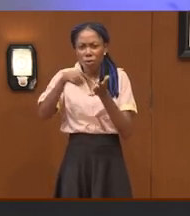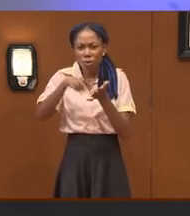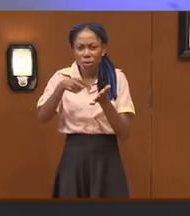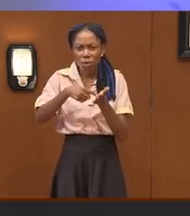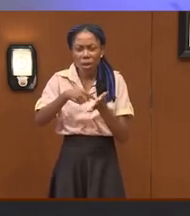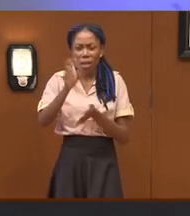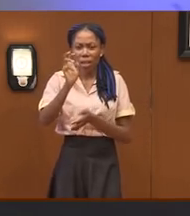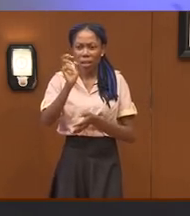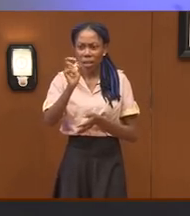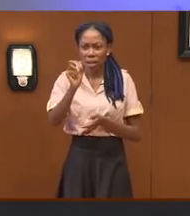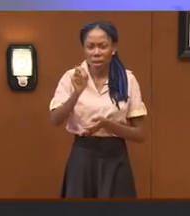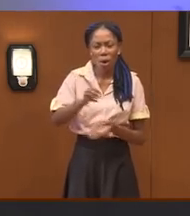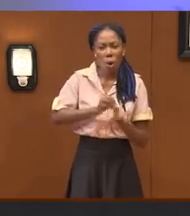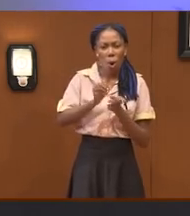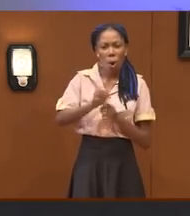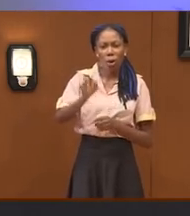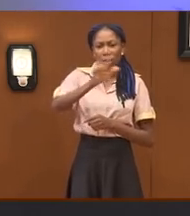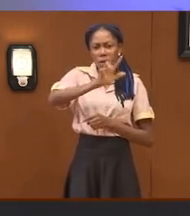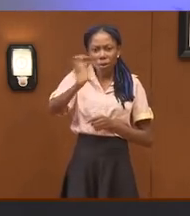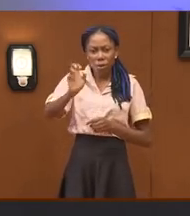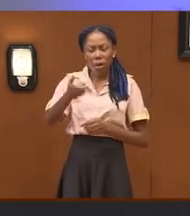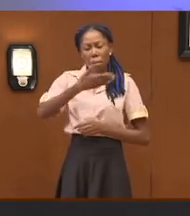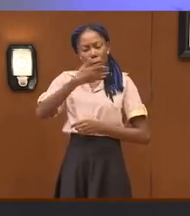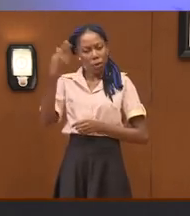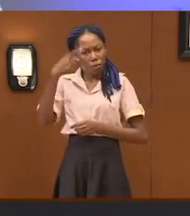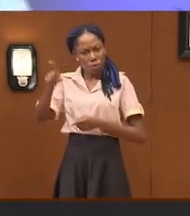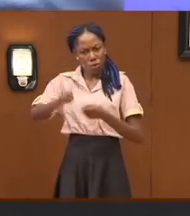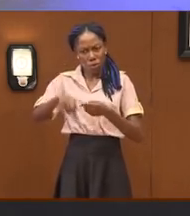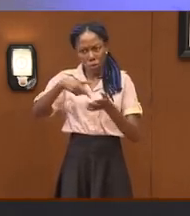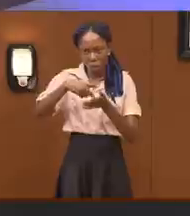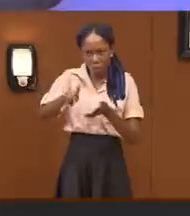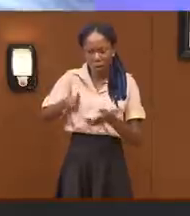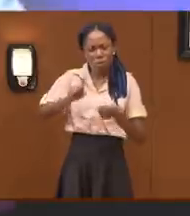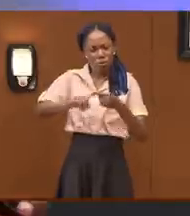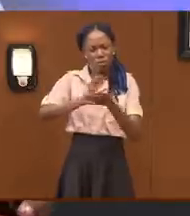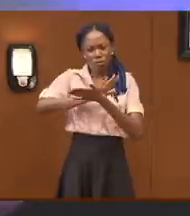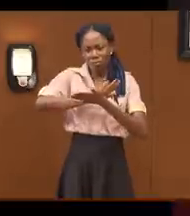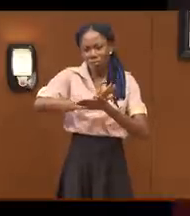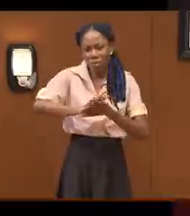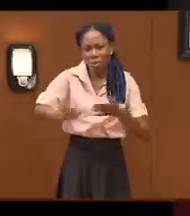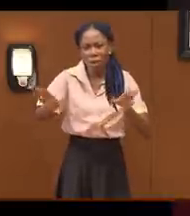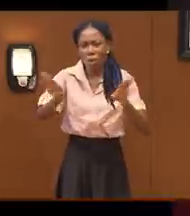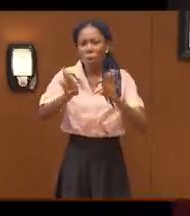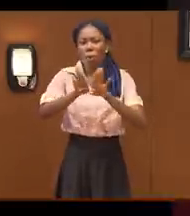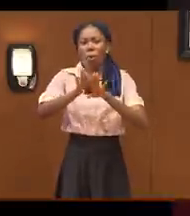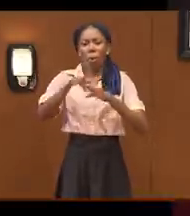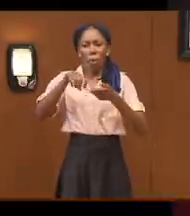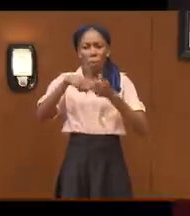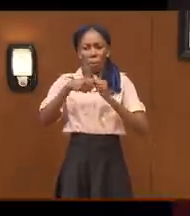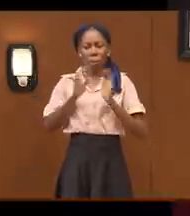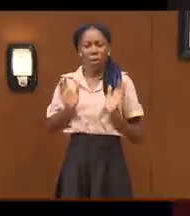naira, 339,750, pay that and let the matter close. I agreed. That's